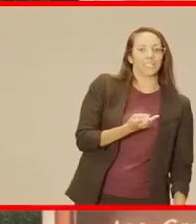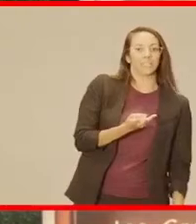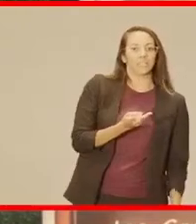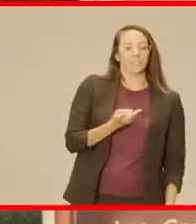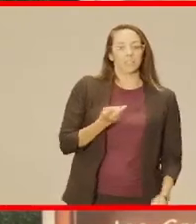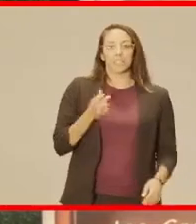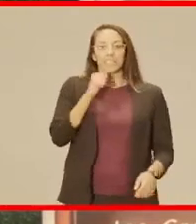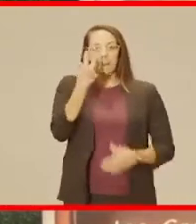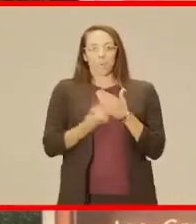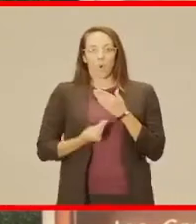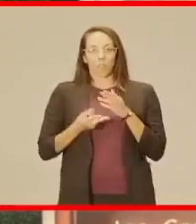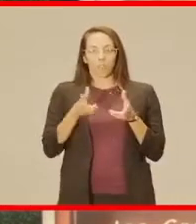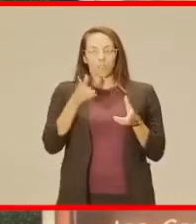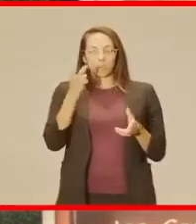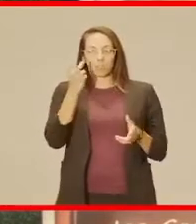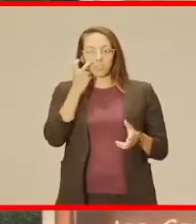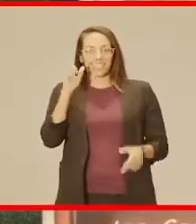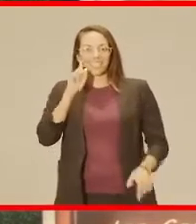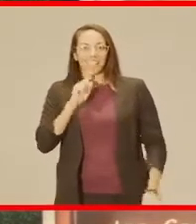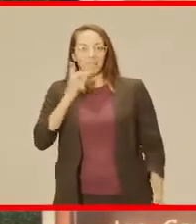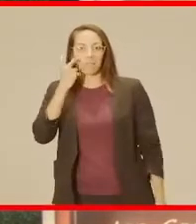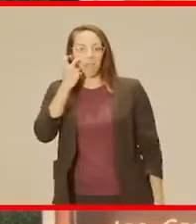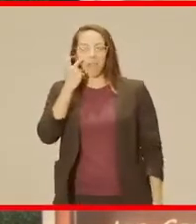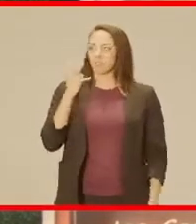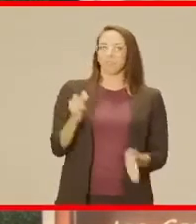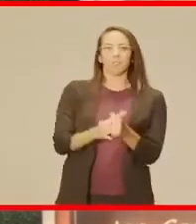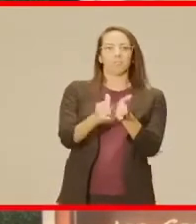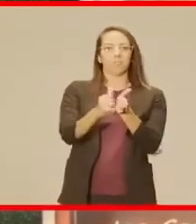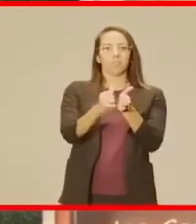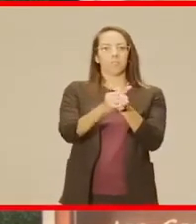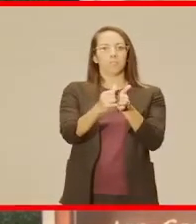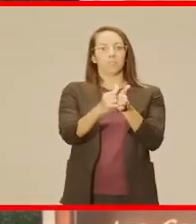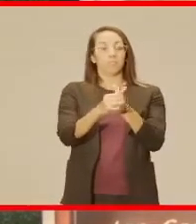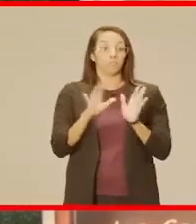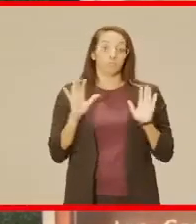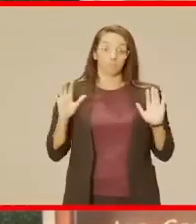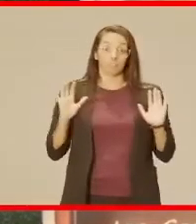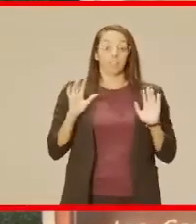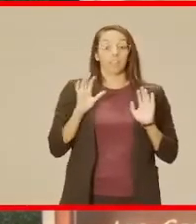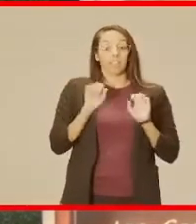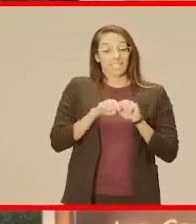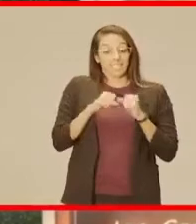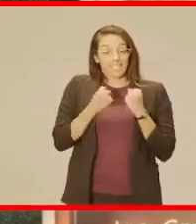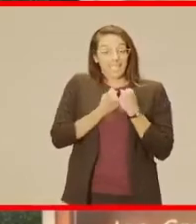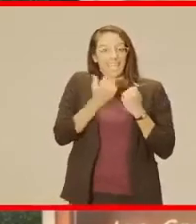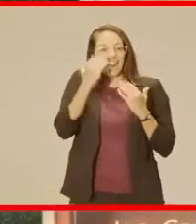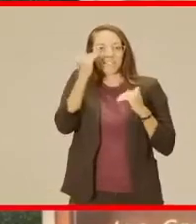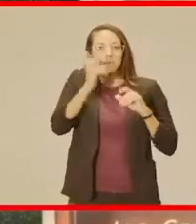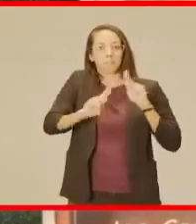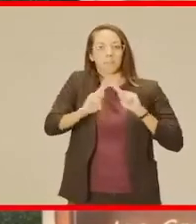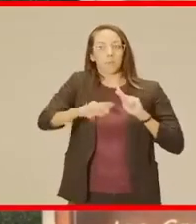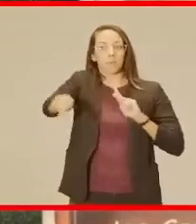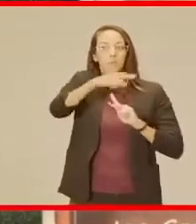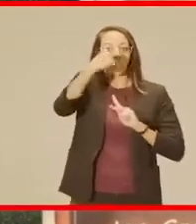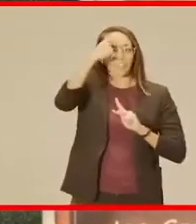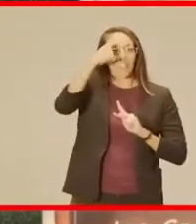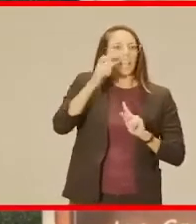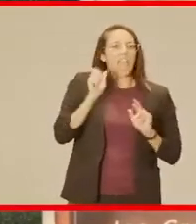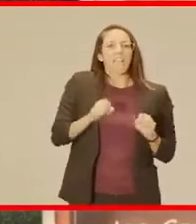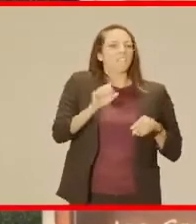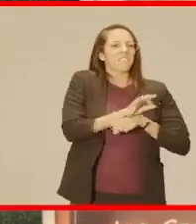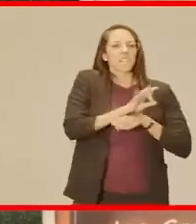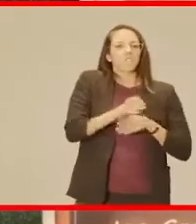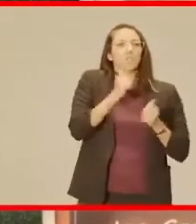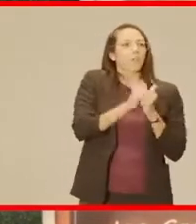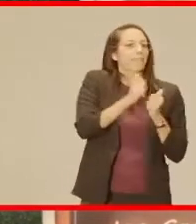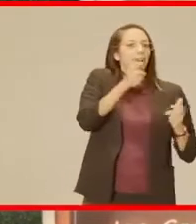most inputs and most things that society expects people to be able to do to function involve either